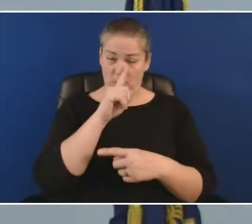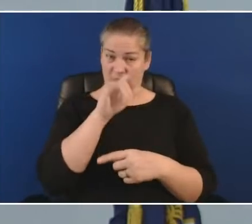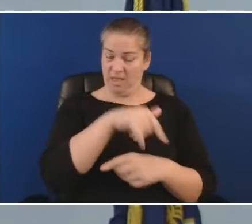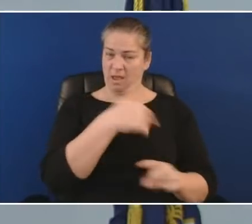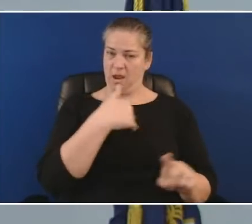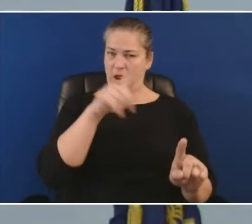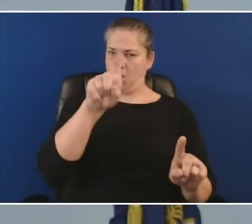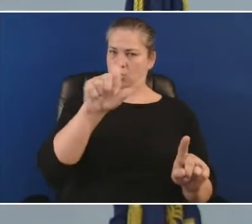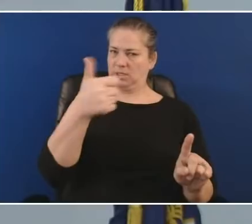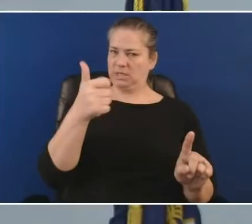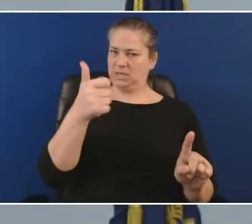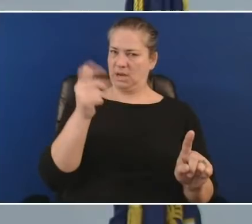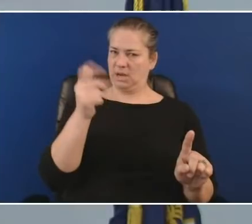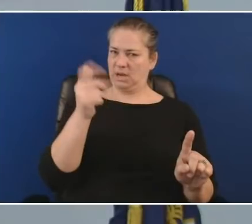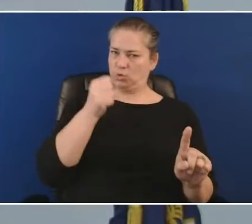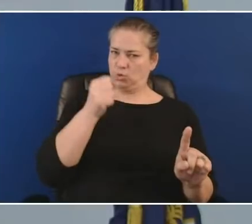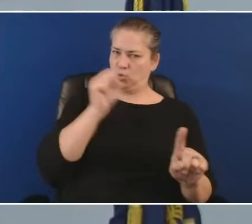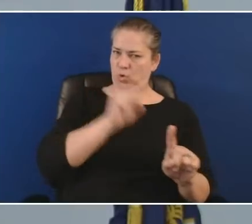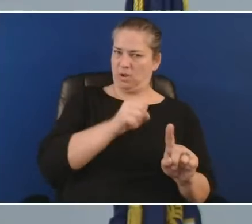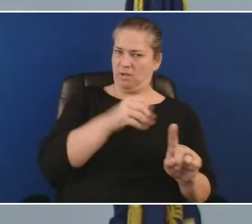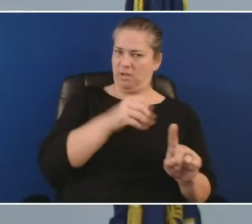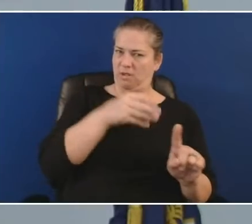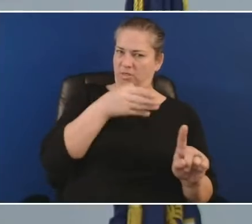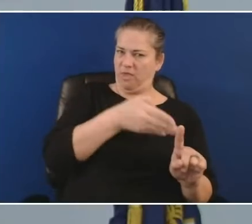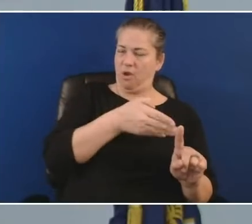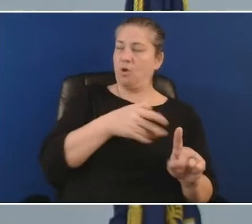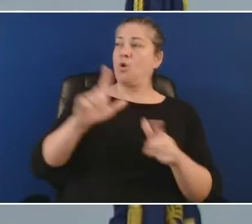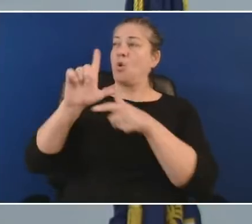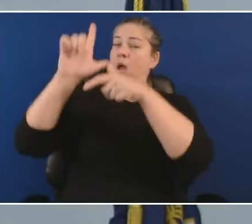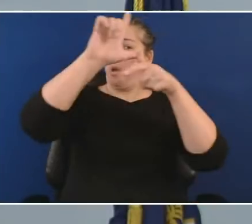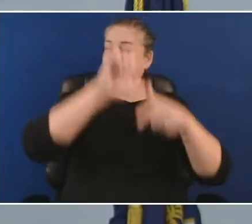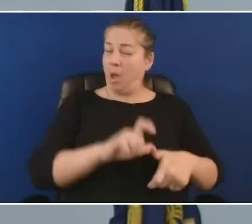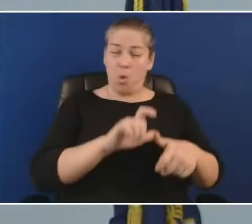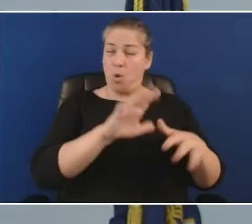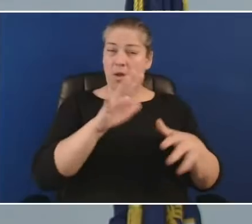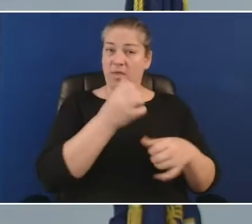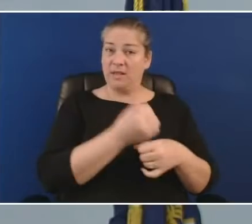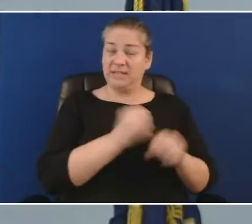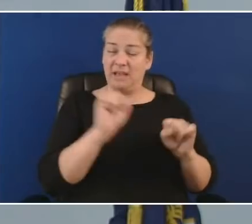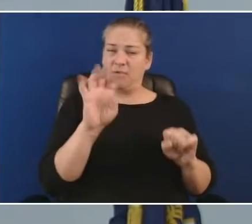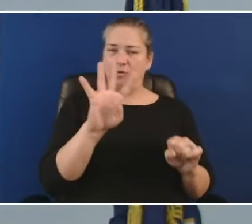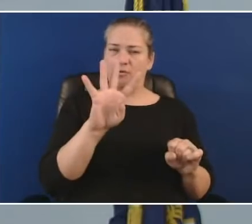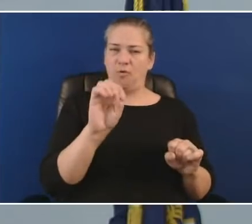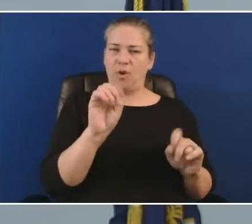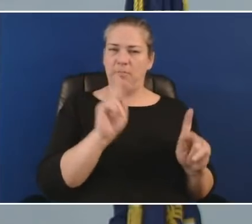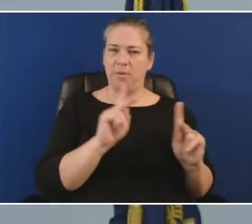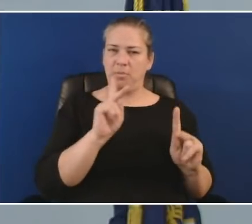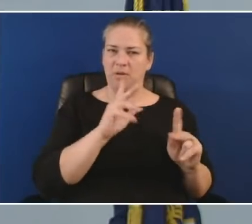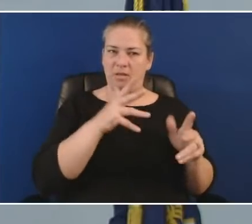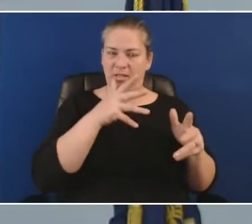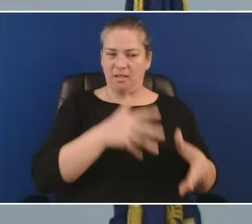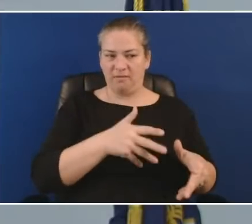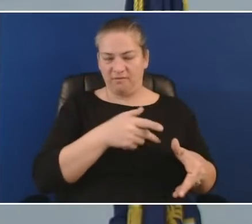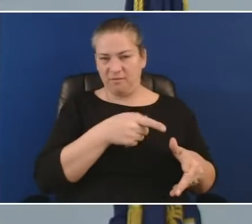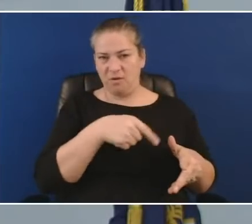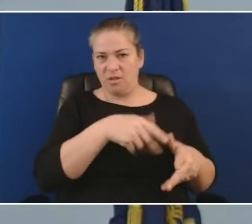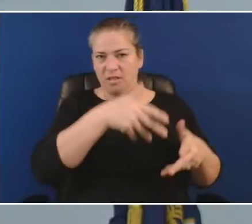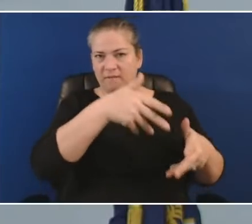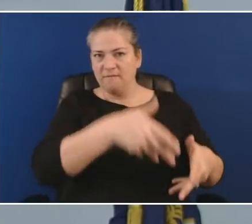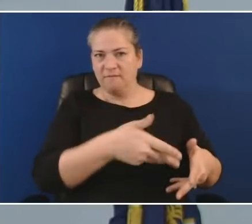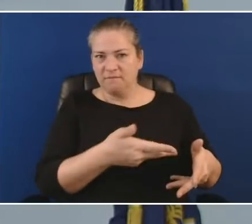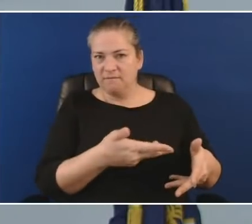hit. They rescued 40. There's at least 15 feet of metal